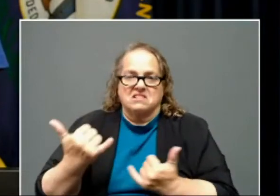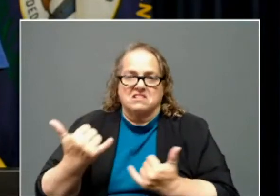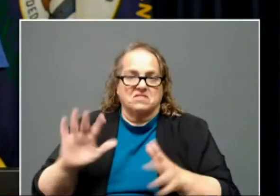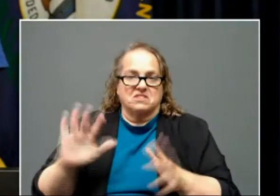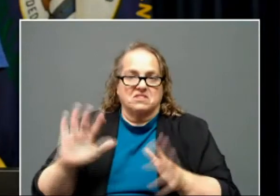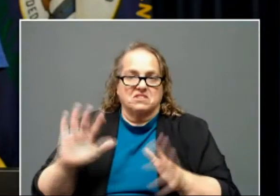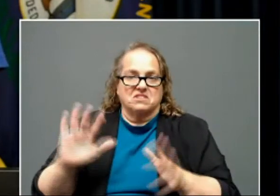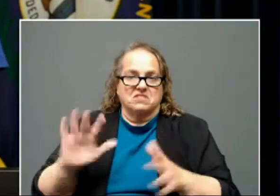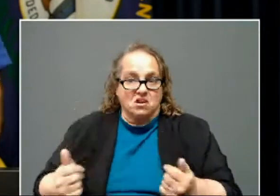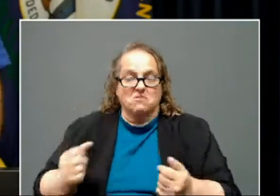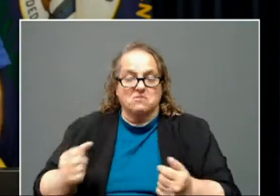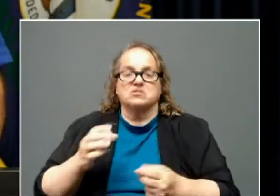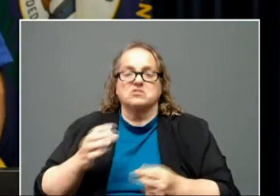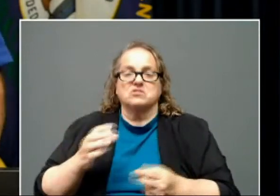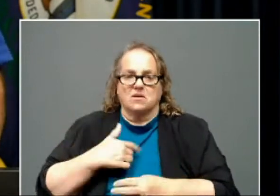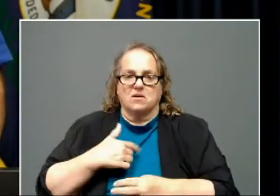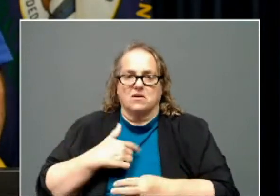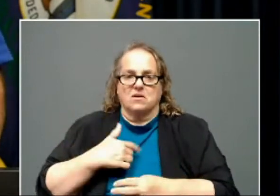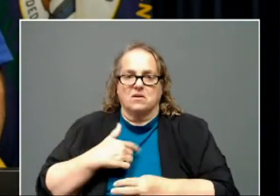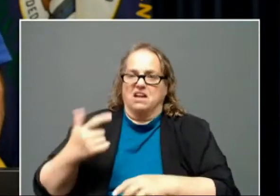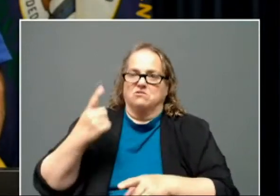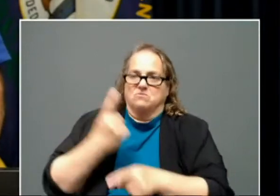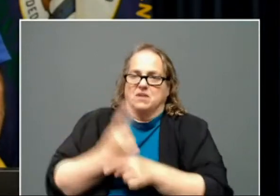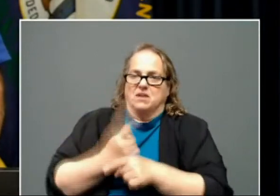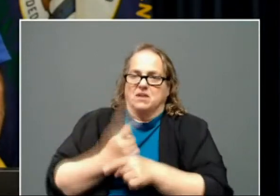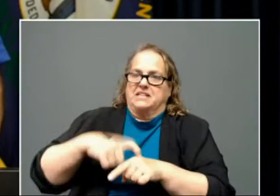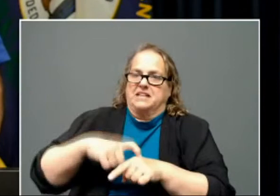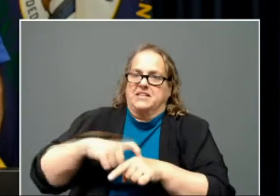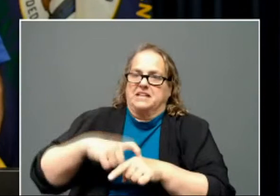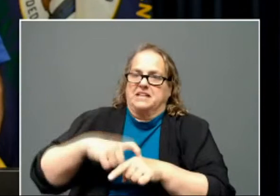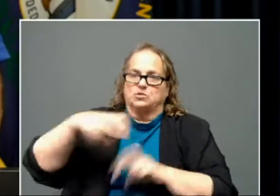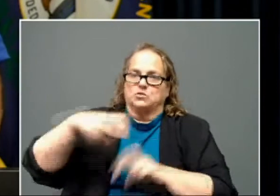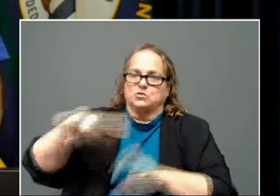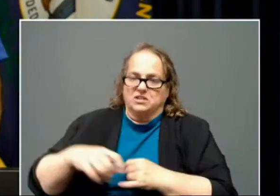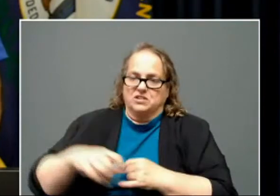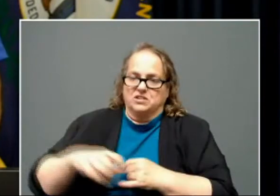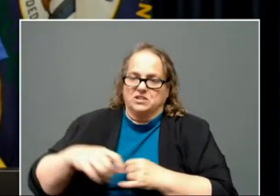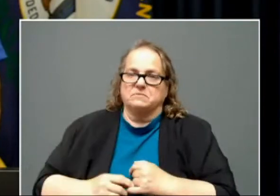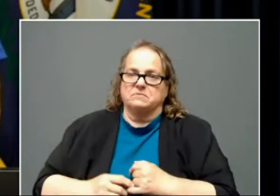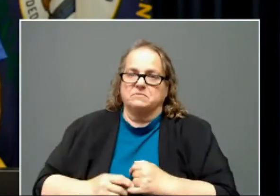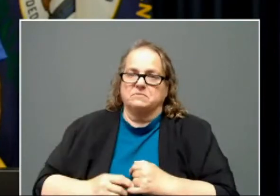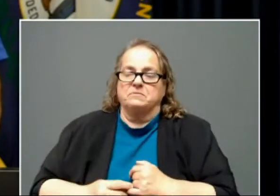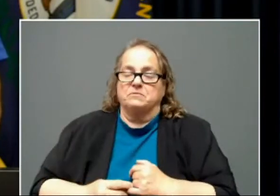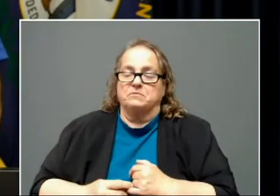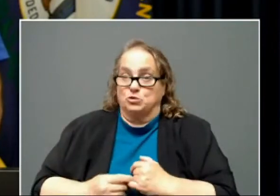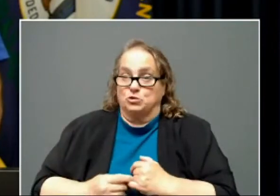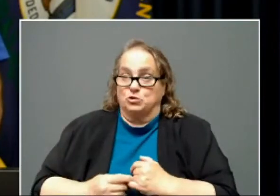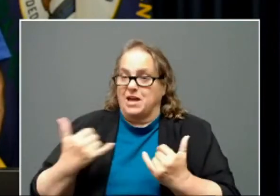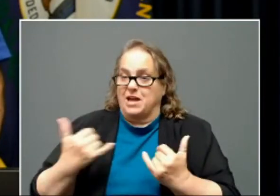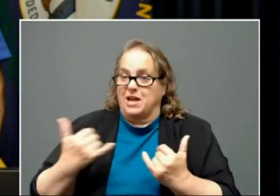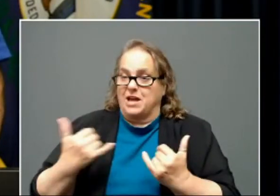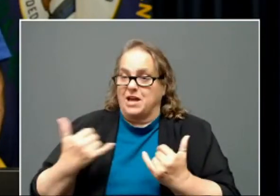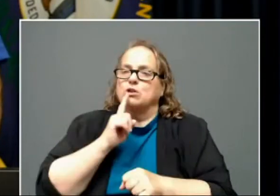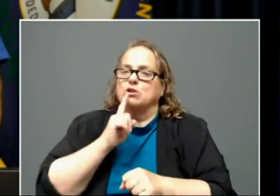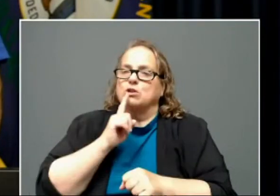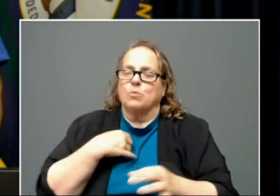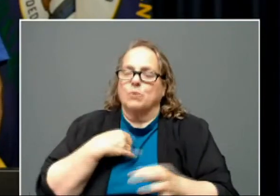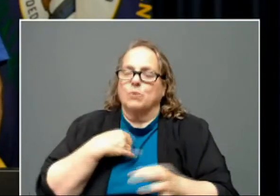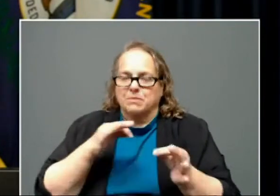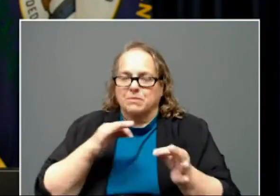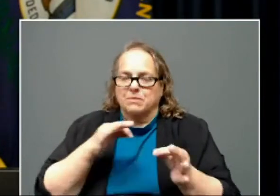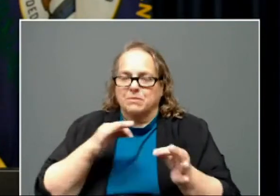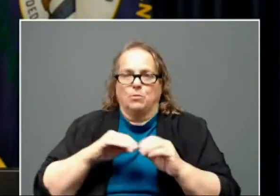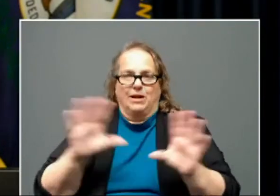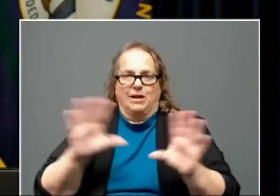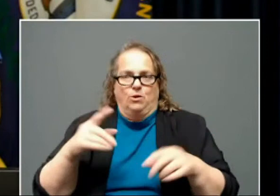again, we think now is the time to switch. But again, doing it today, we wanted to make sure we were transparent about it. And we're going to